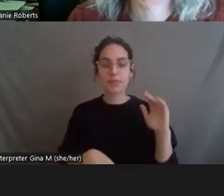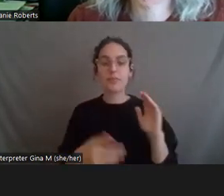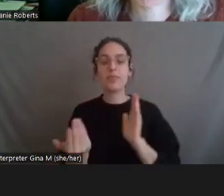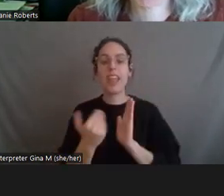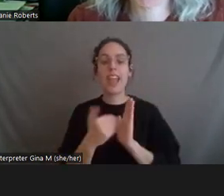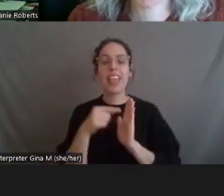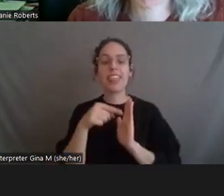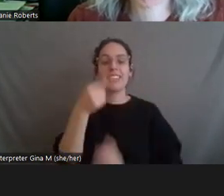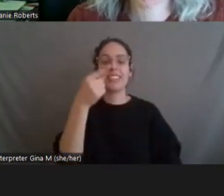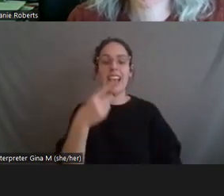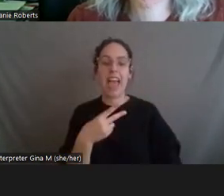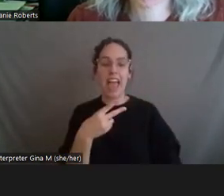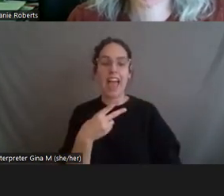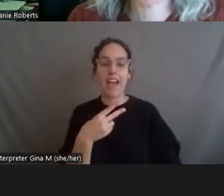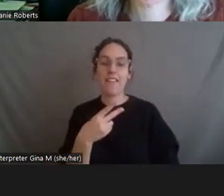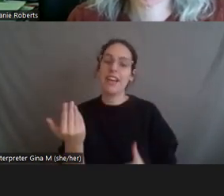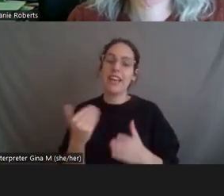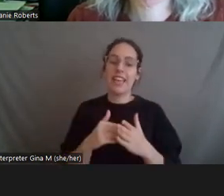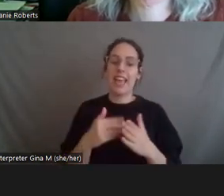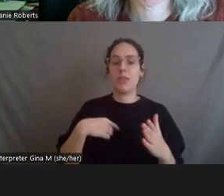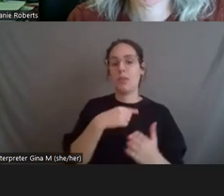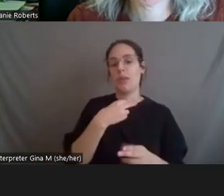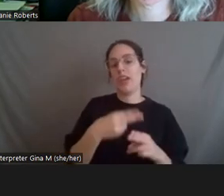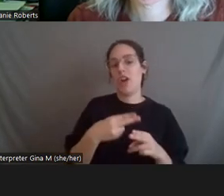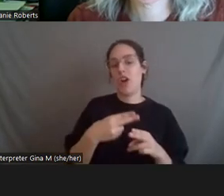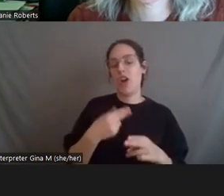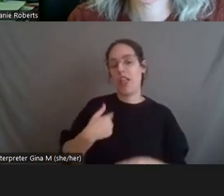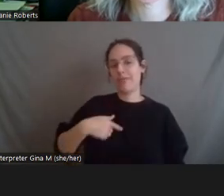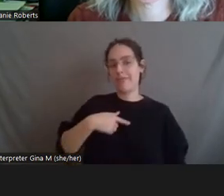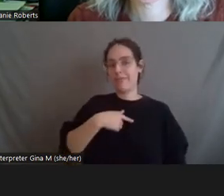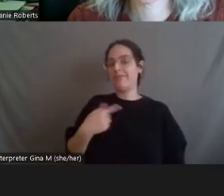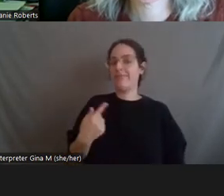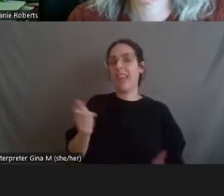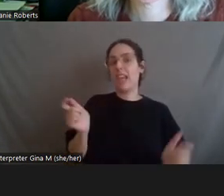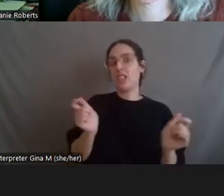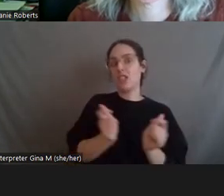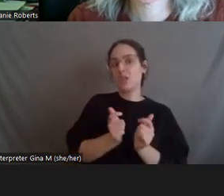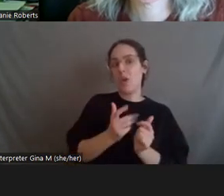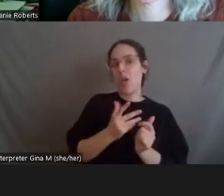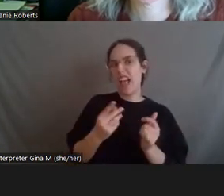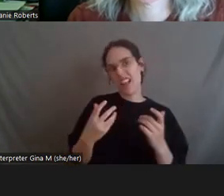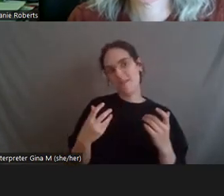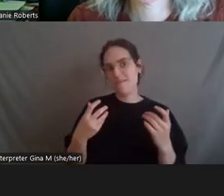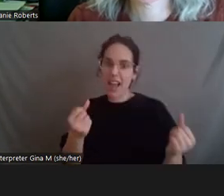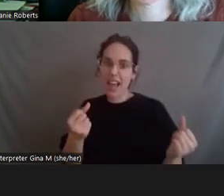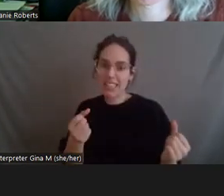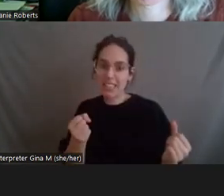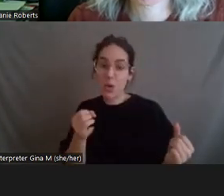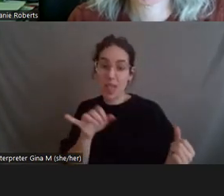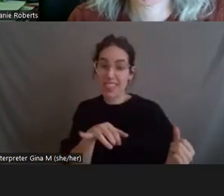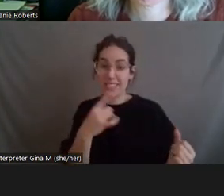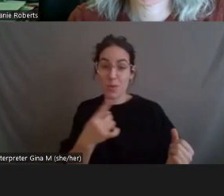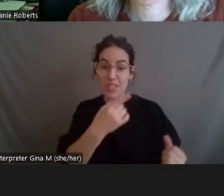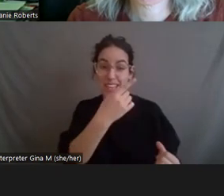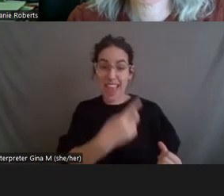space. We call ourselves small and mighty, take up less than 500 square feet. So this is literally half of it. So this is kind of just a